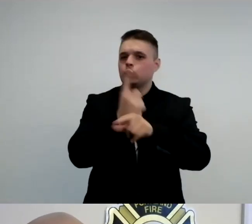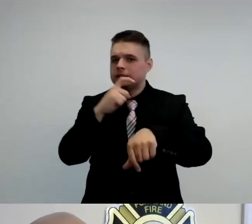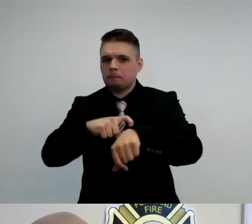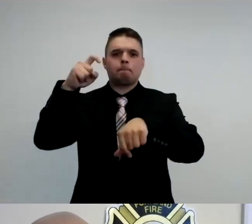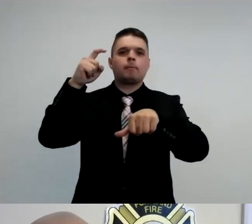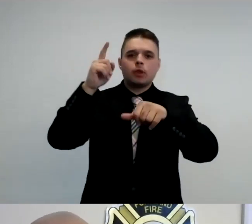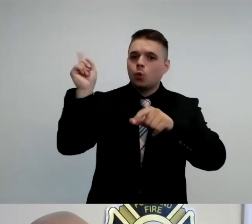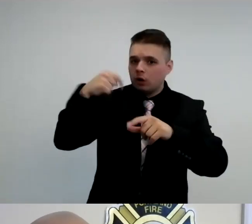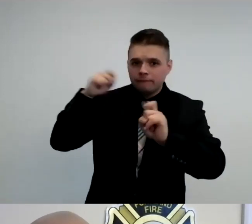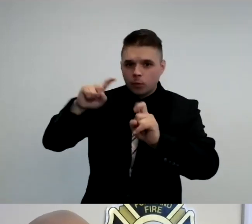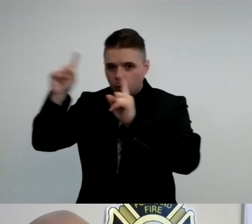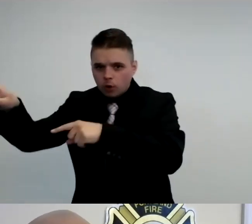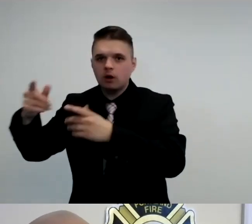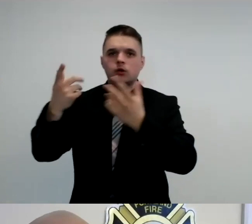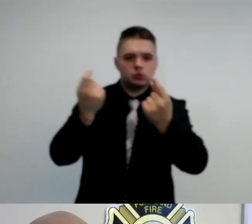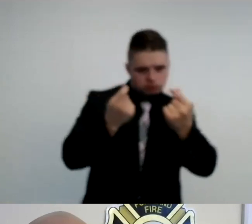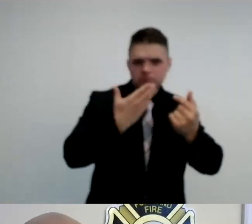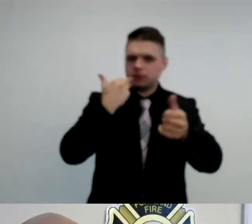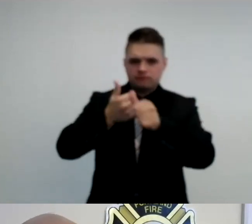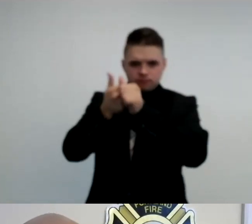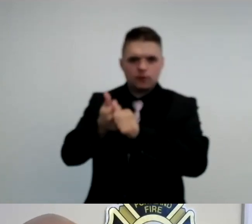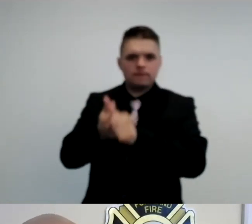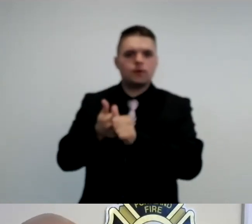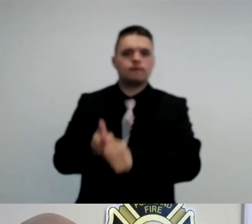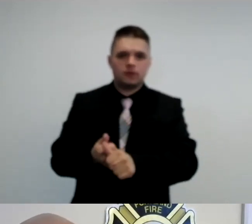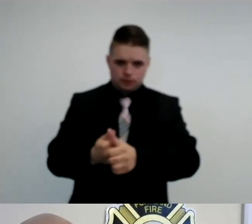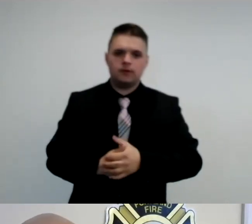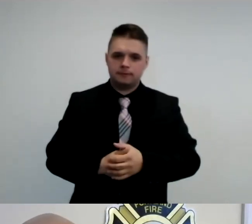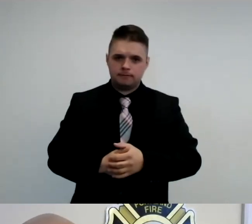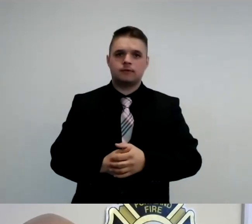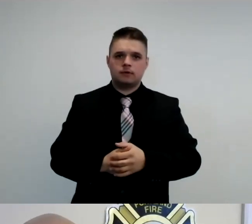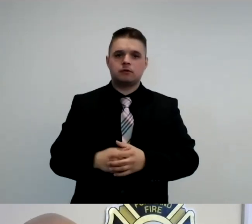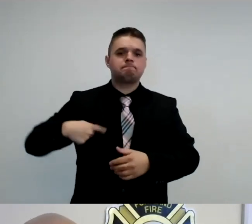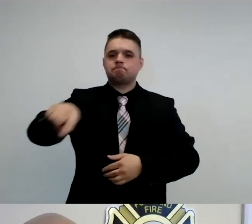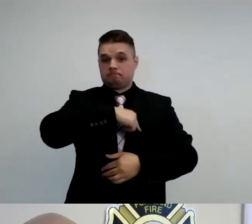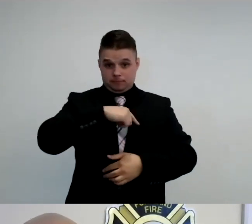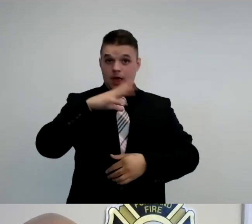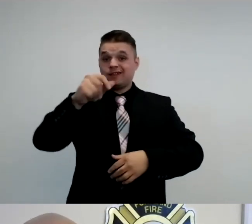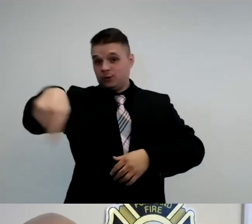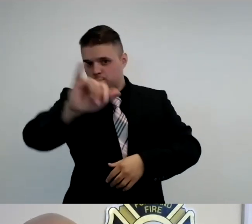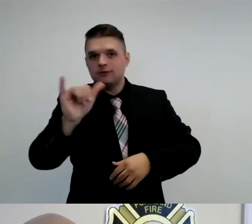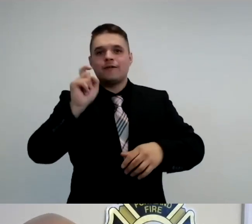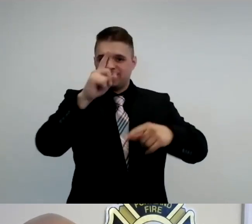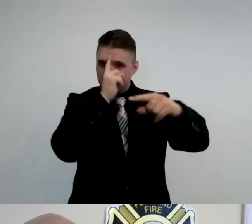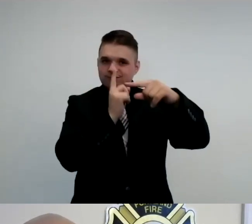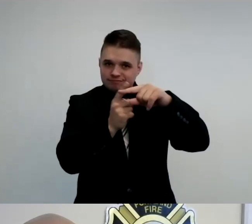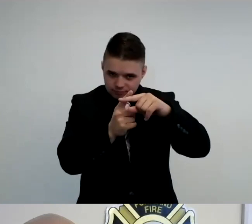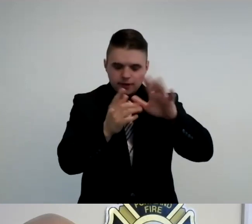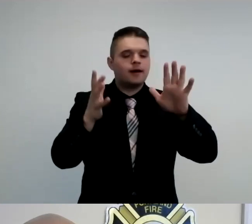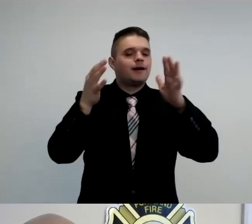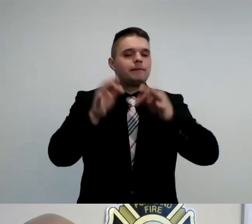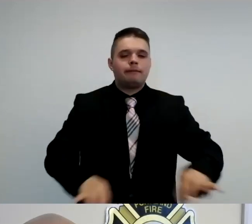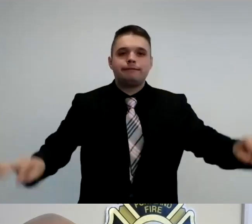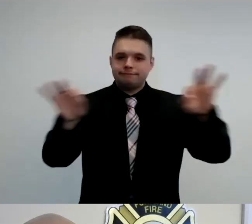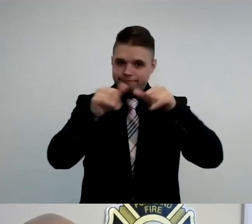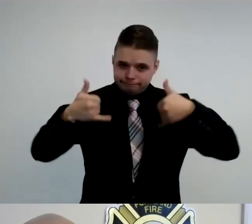will say that there's reason to be optimistic that our social distancing and physical distancing has helped. I would like to urge